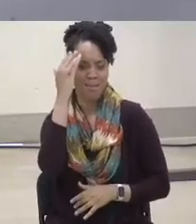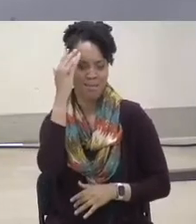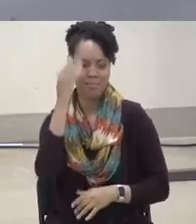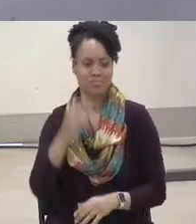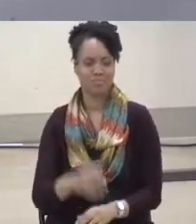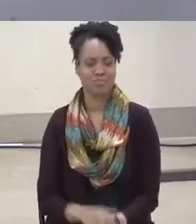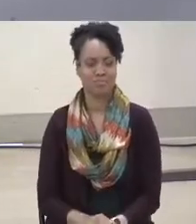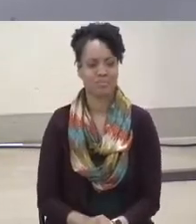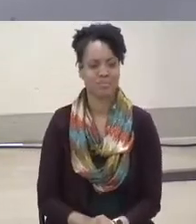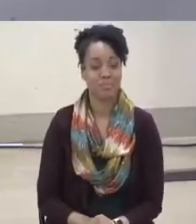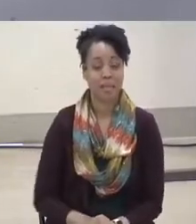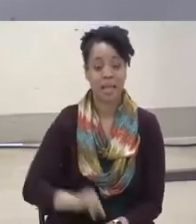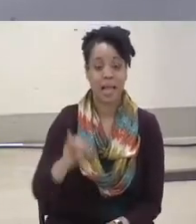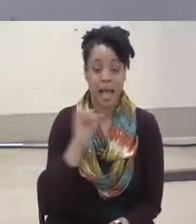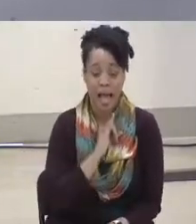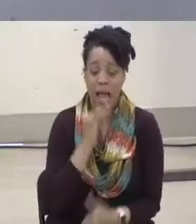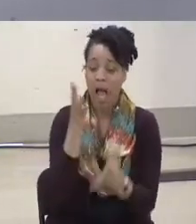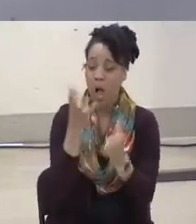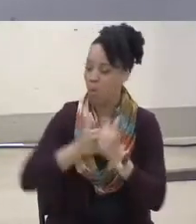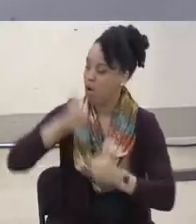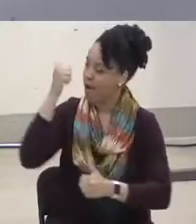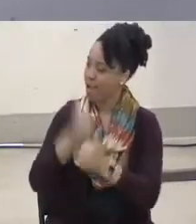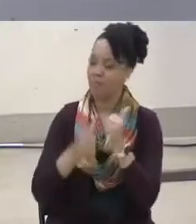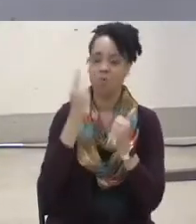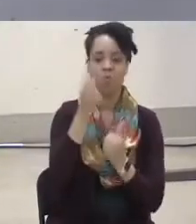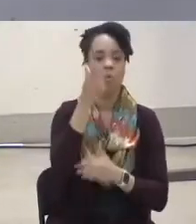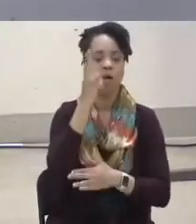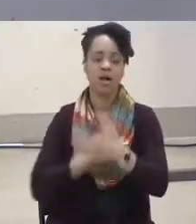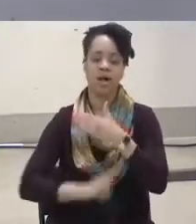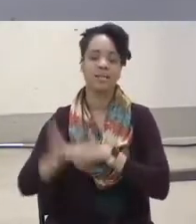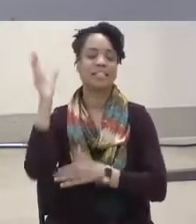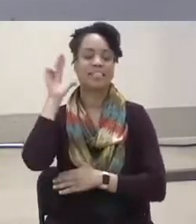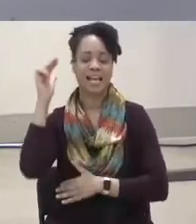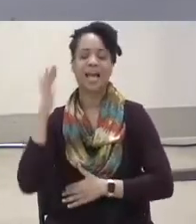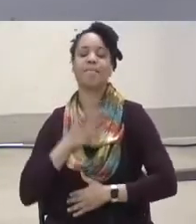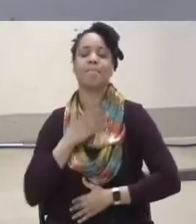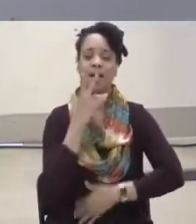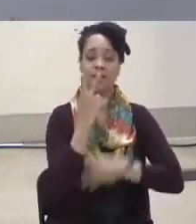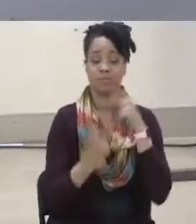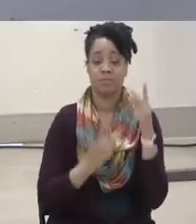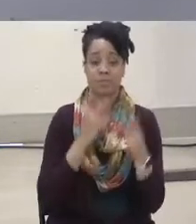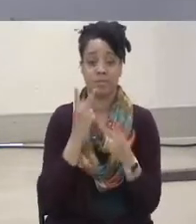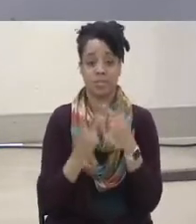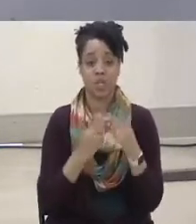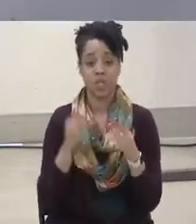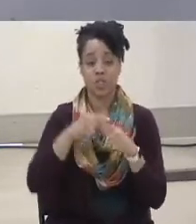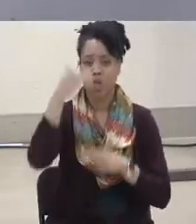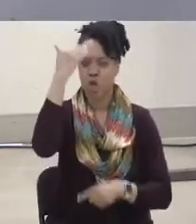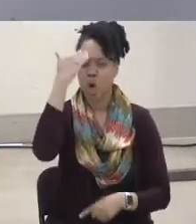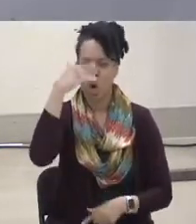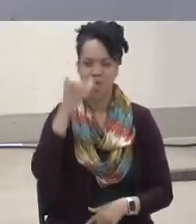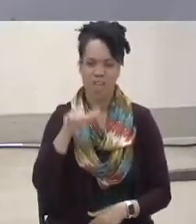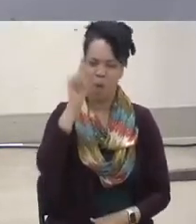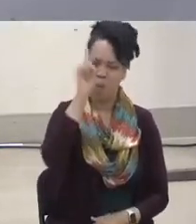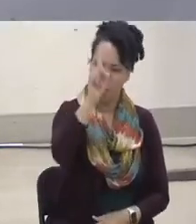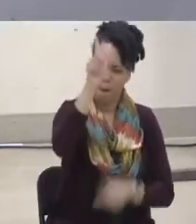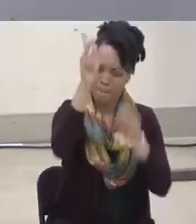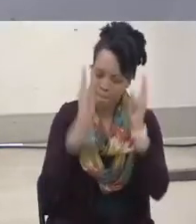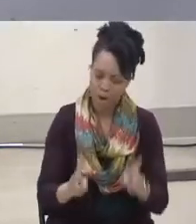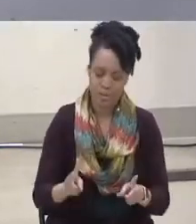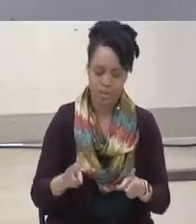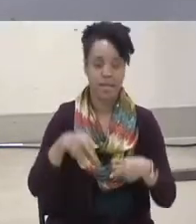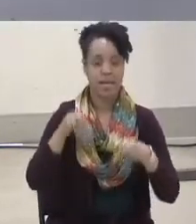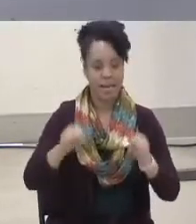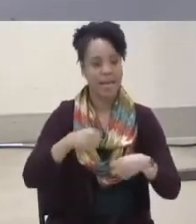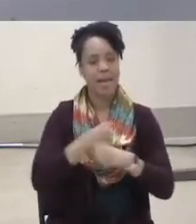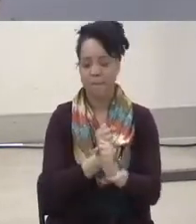corazón, de toda mi mente, I want everyone under the sound of my voice Yo to quiero- know that one person can make the